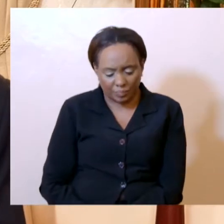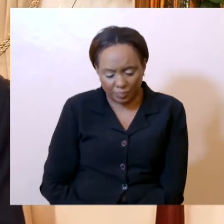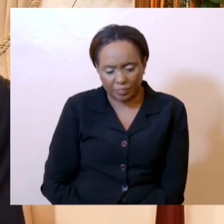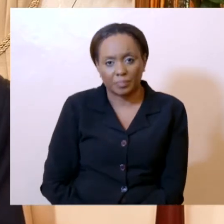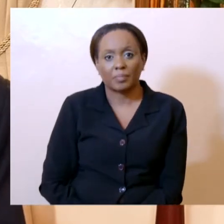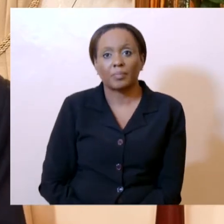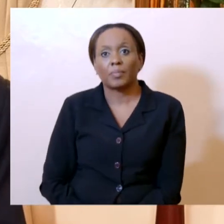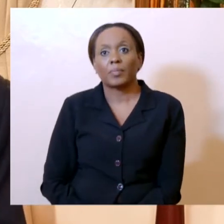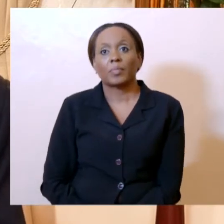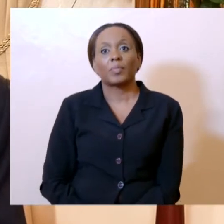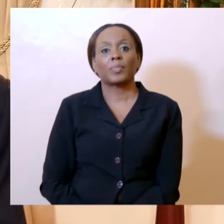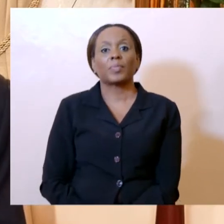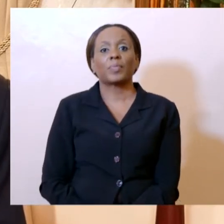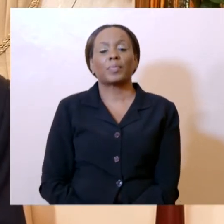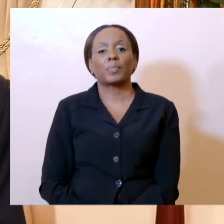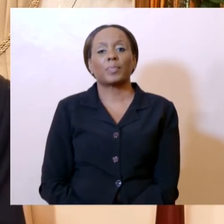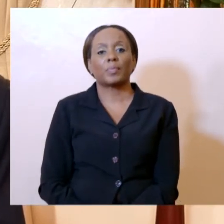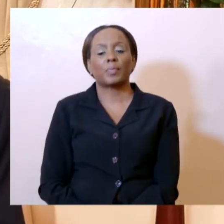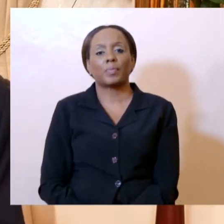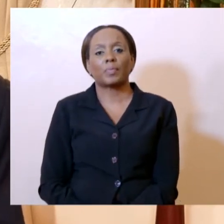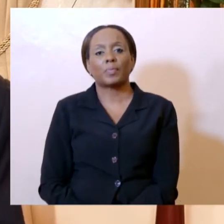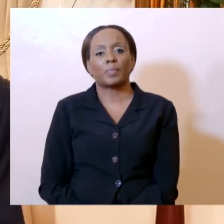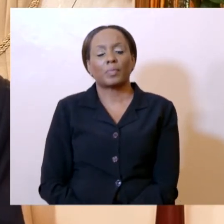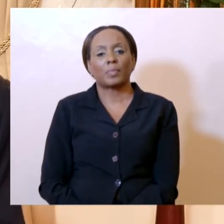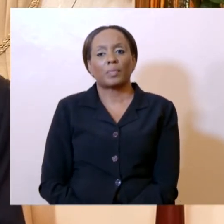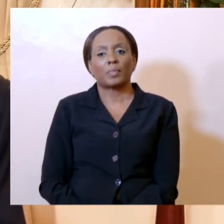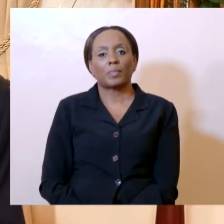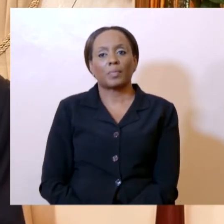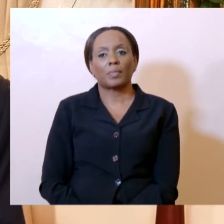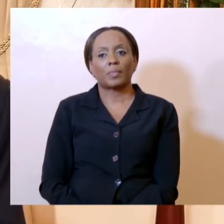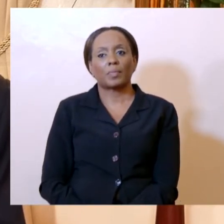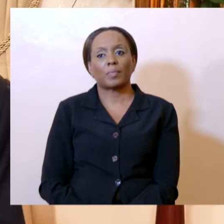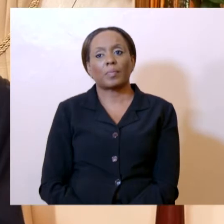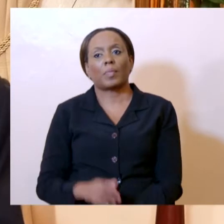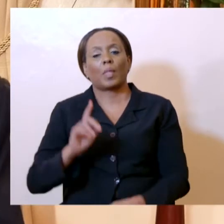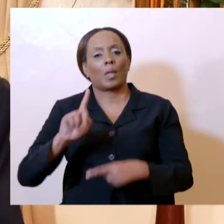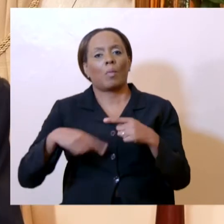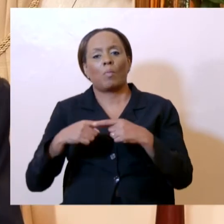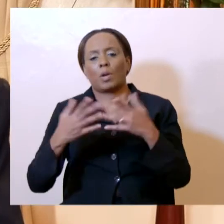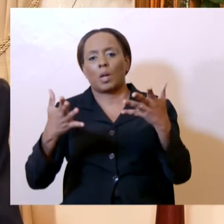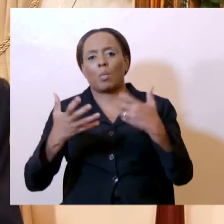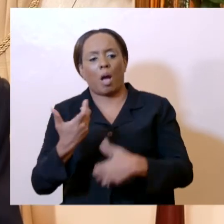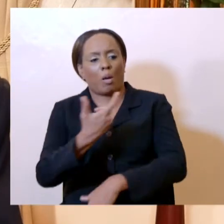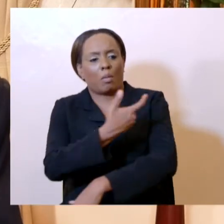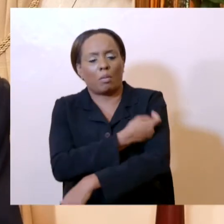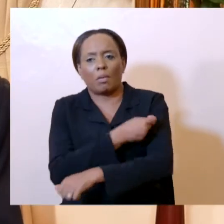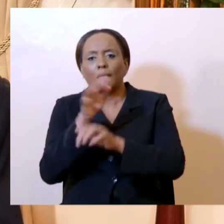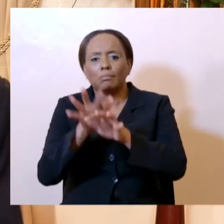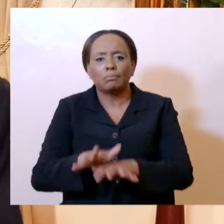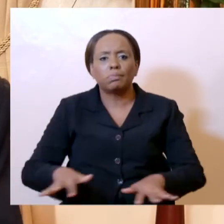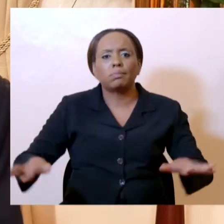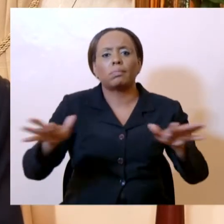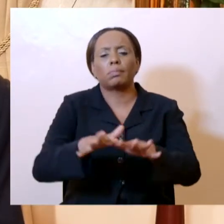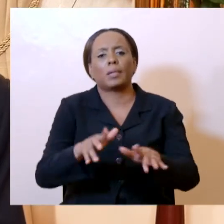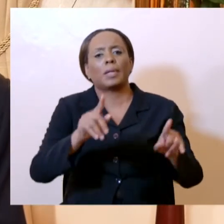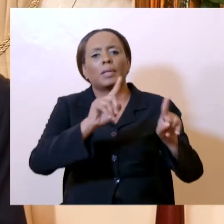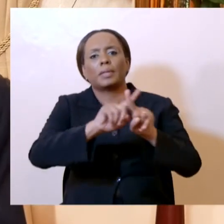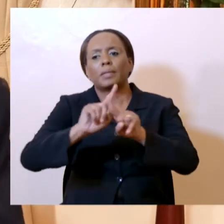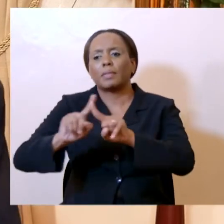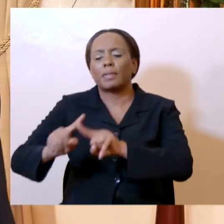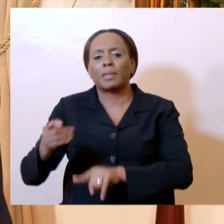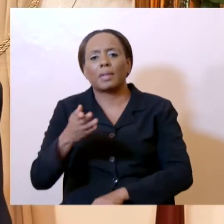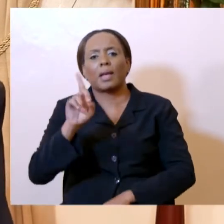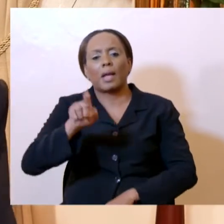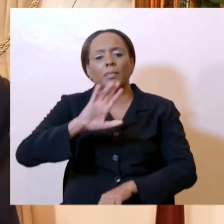consider a mass population vaccination rollout, you have to put a lot of things into context.